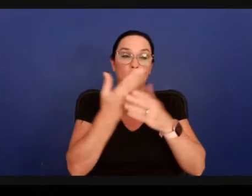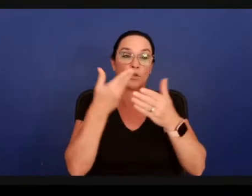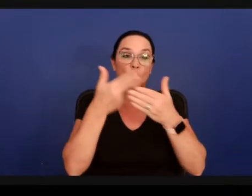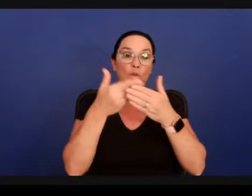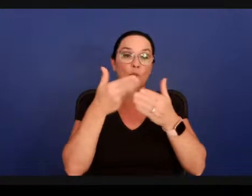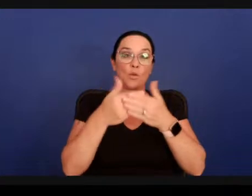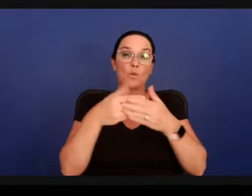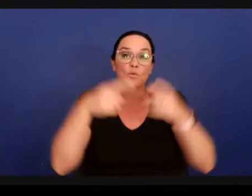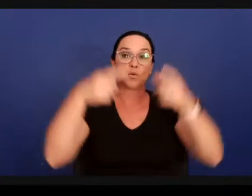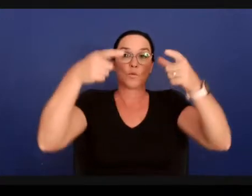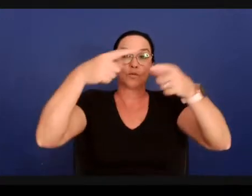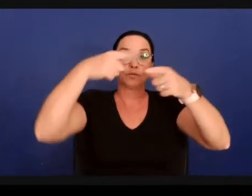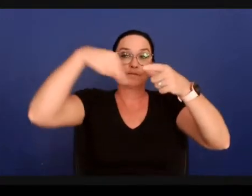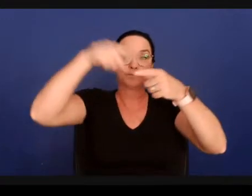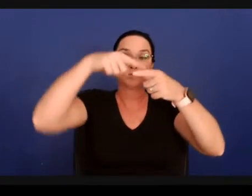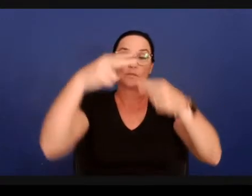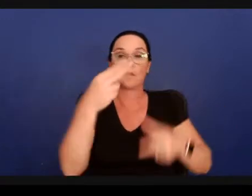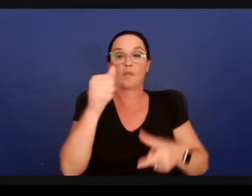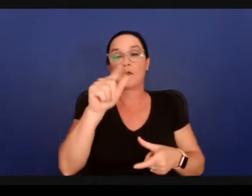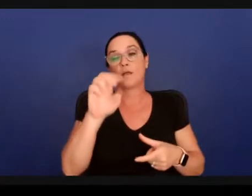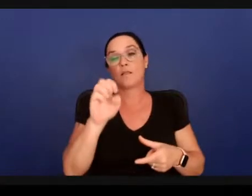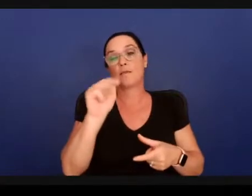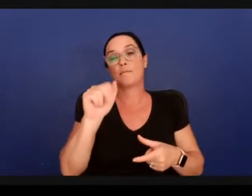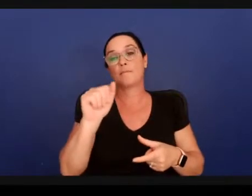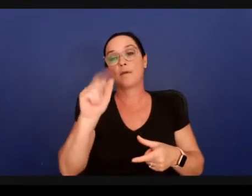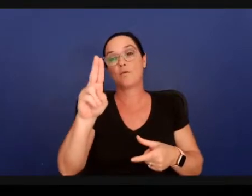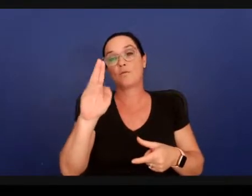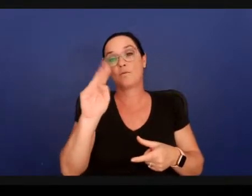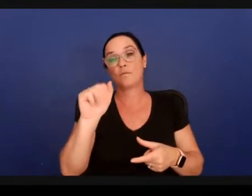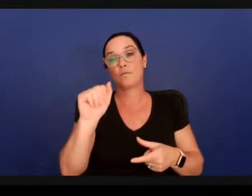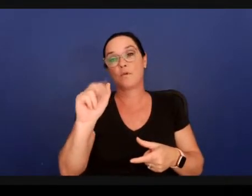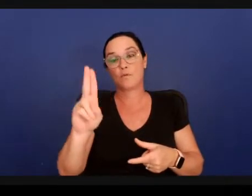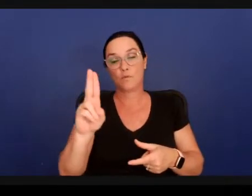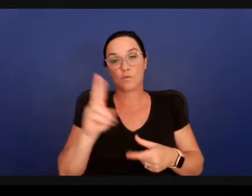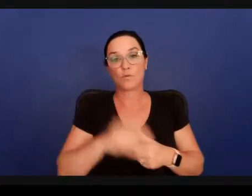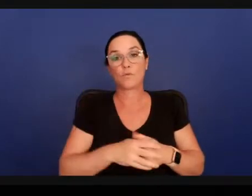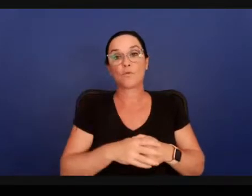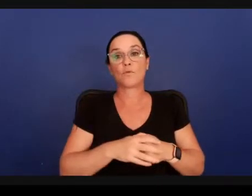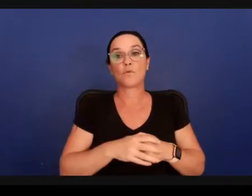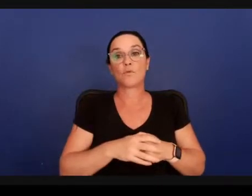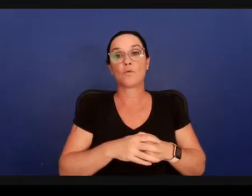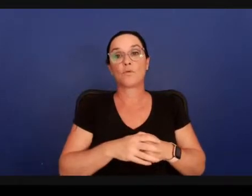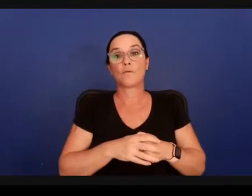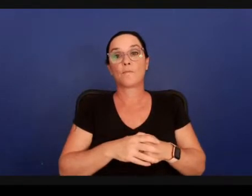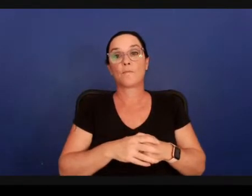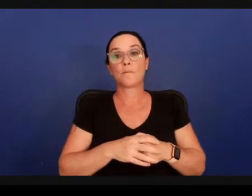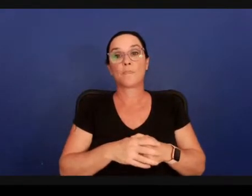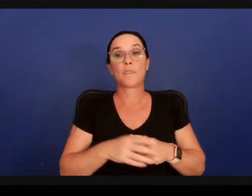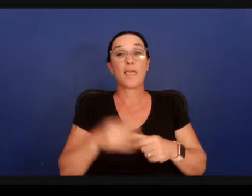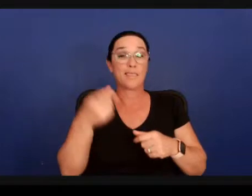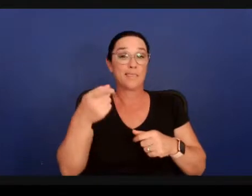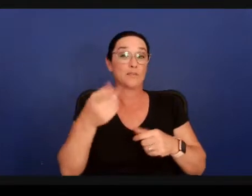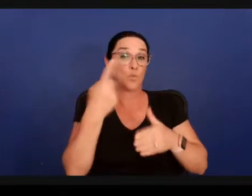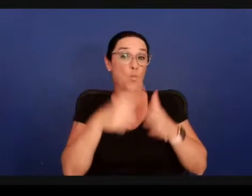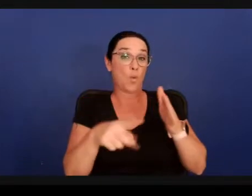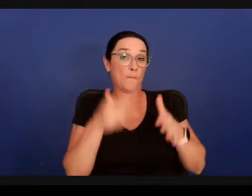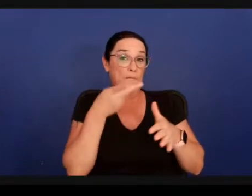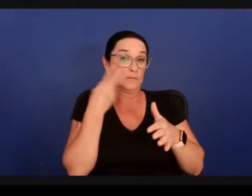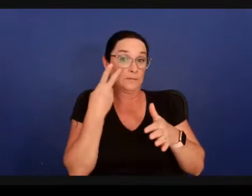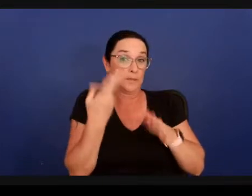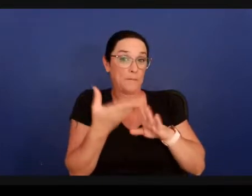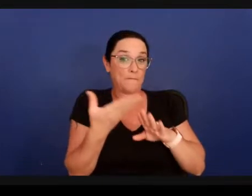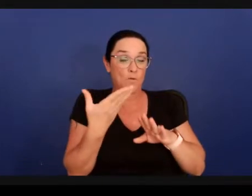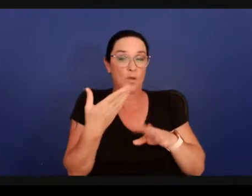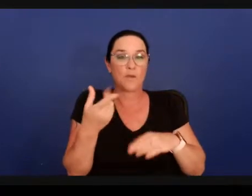Ma'uma'u. So here are eruptions from previous era that would fit that bill. We, of course, just have been seeing this at Kilauea Summit